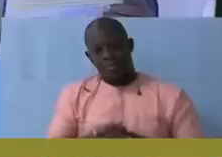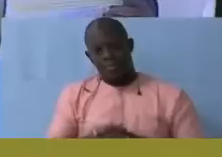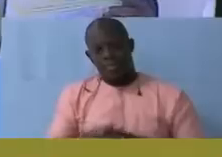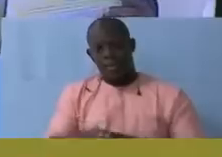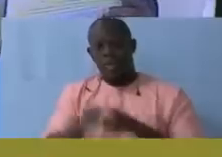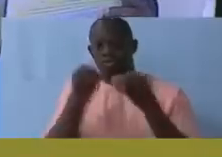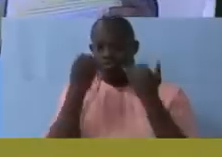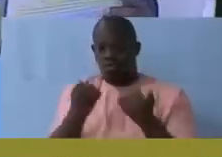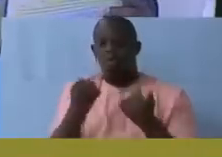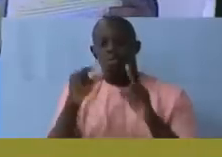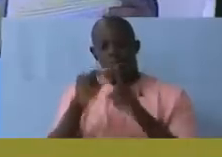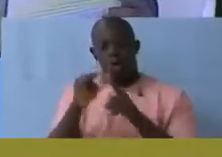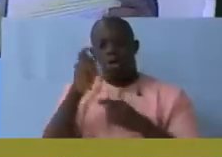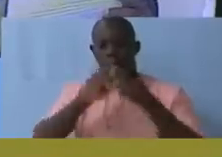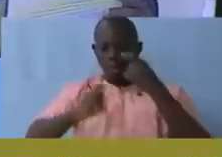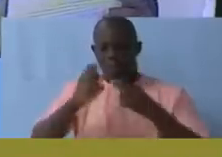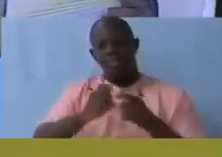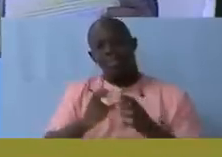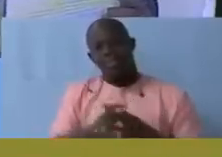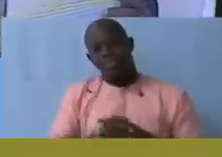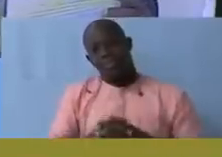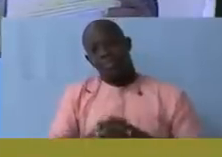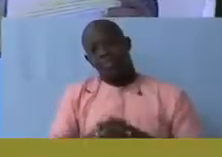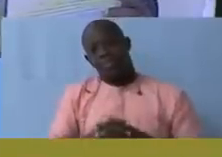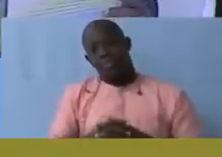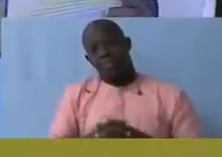Strong words again. I think,